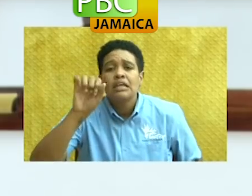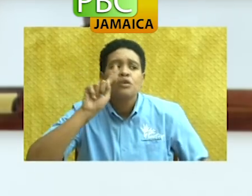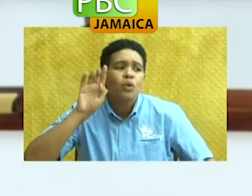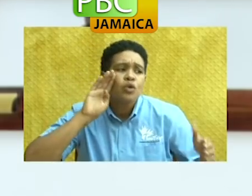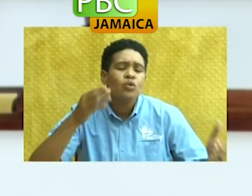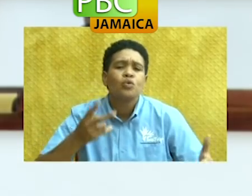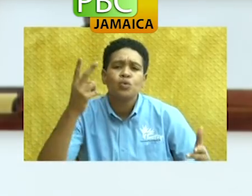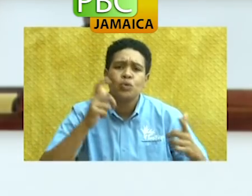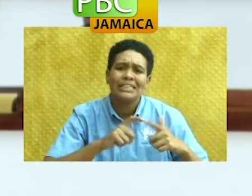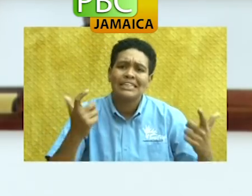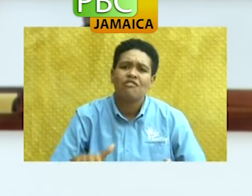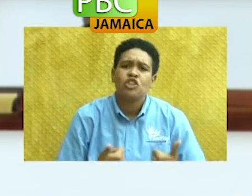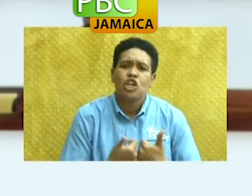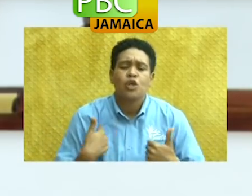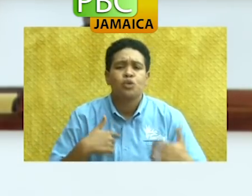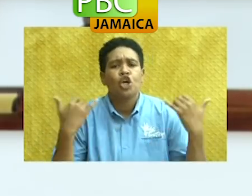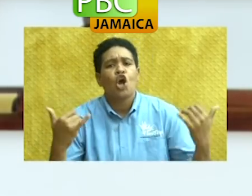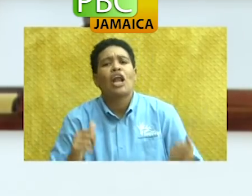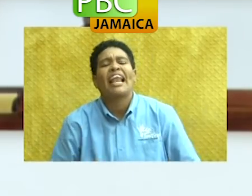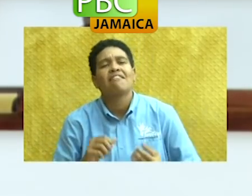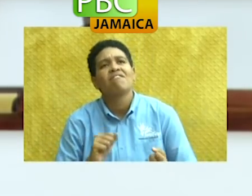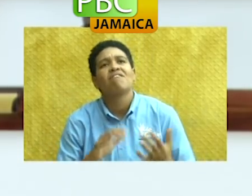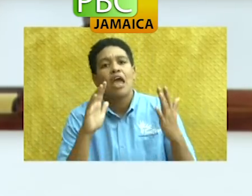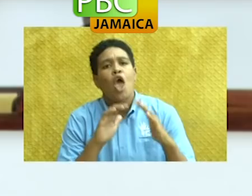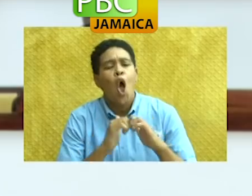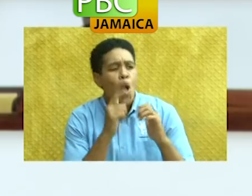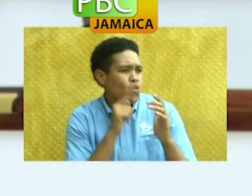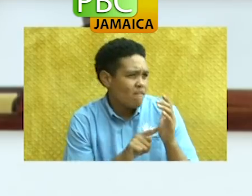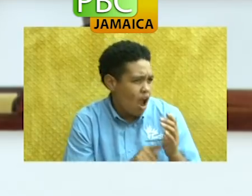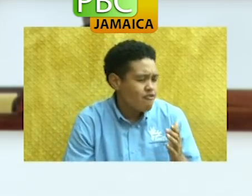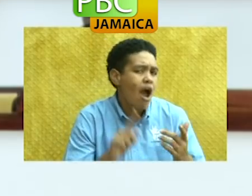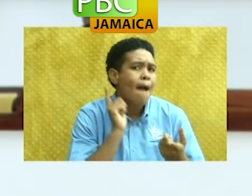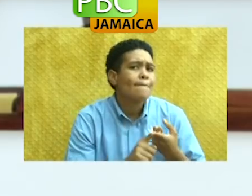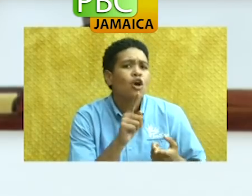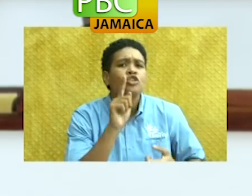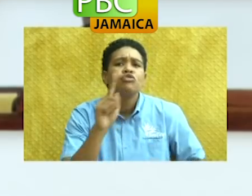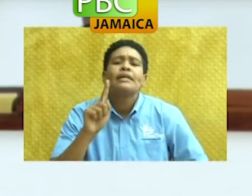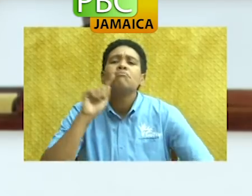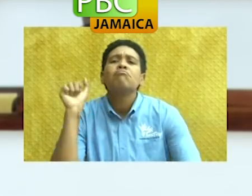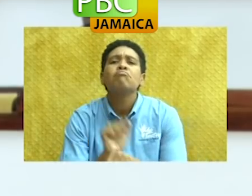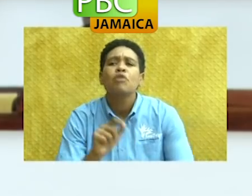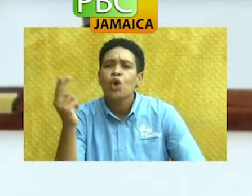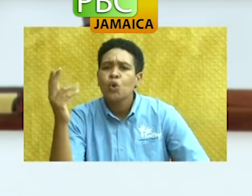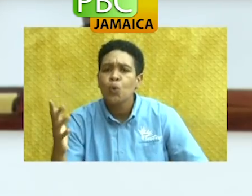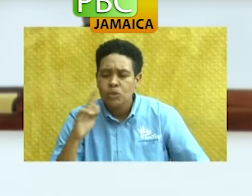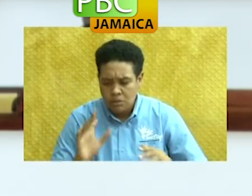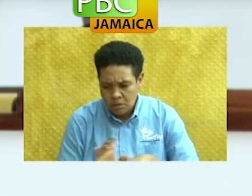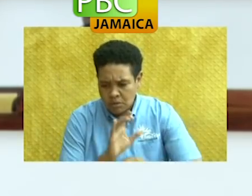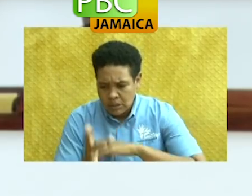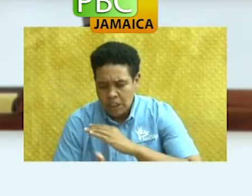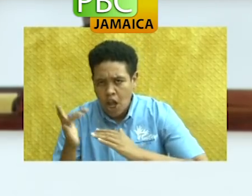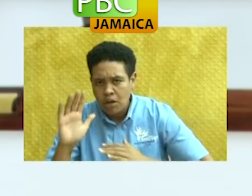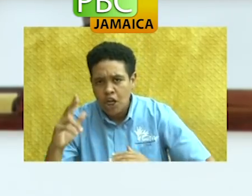significant challenges that we currently face: how to verify and authenticate users digitally